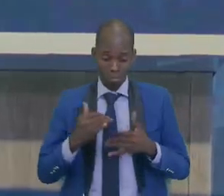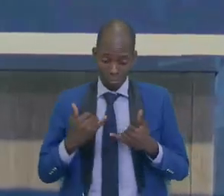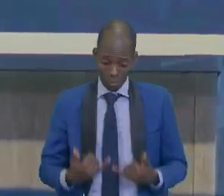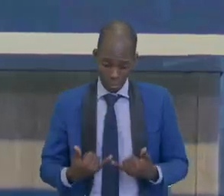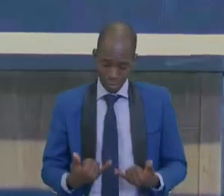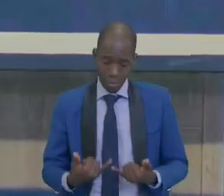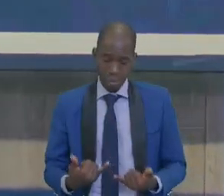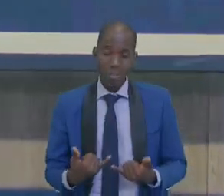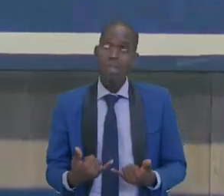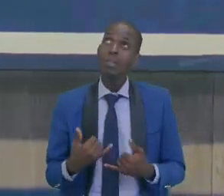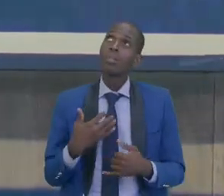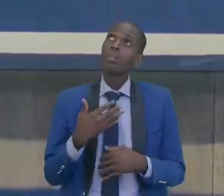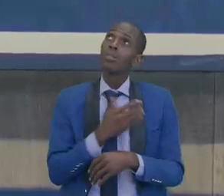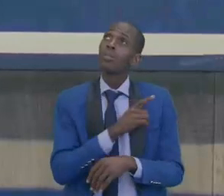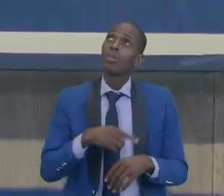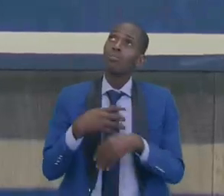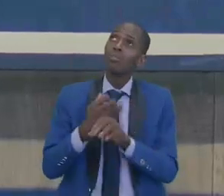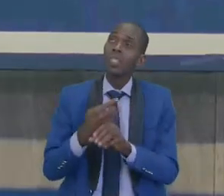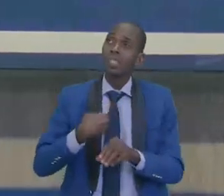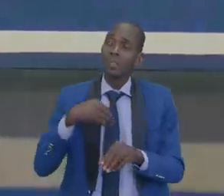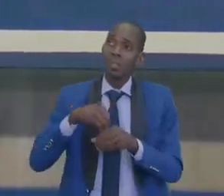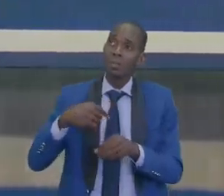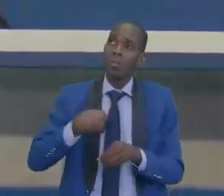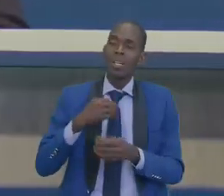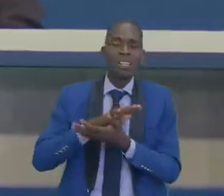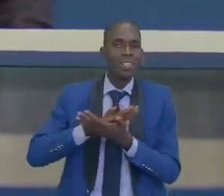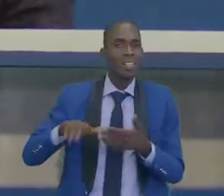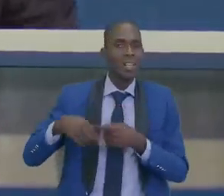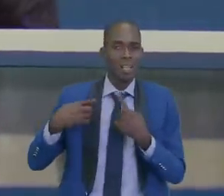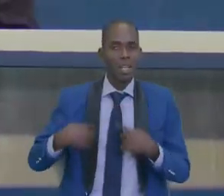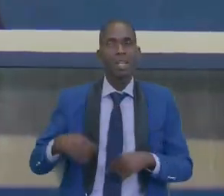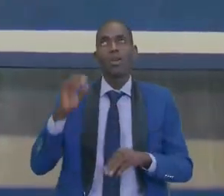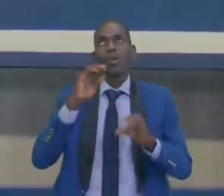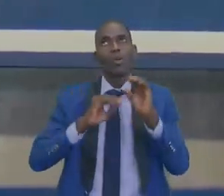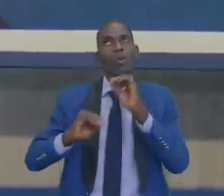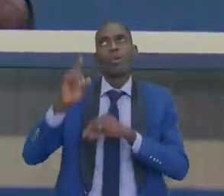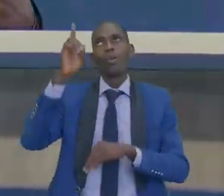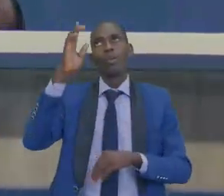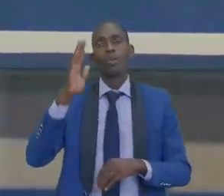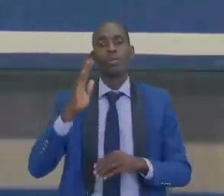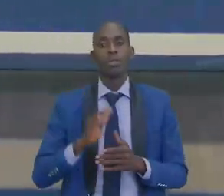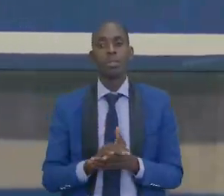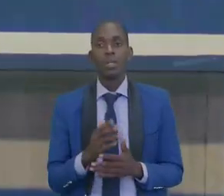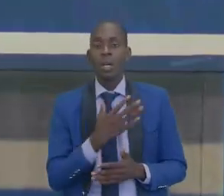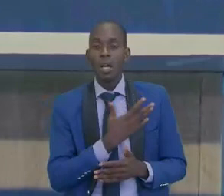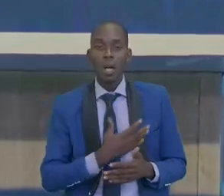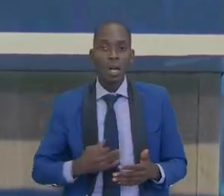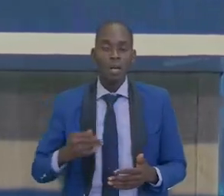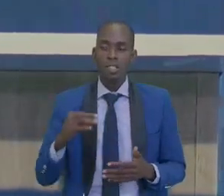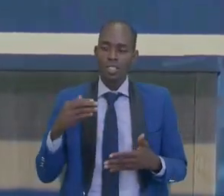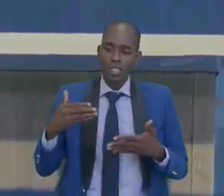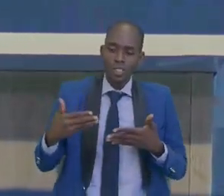Today, create in me a clean heart, O God, and renew a